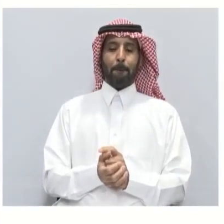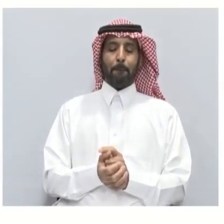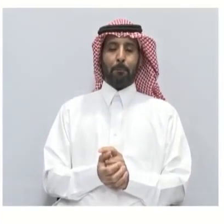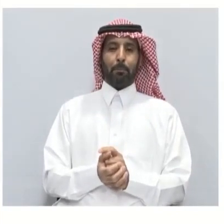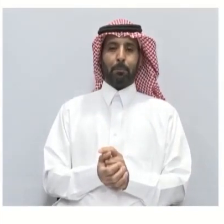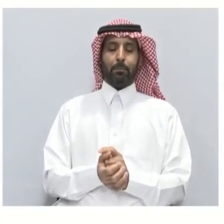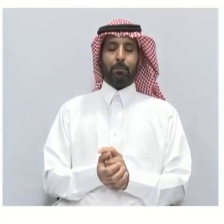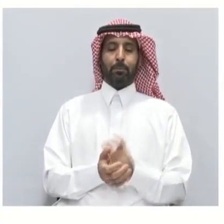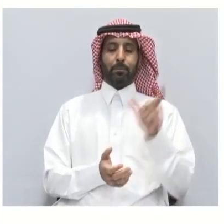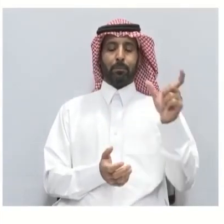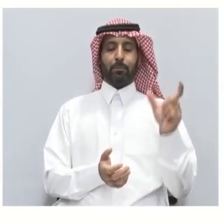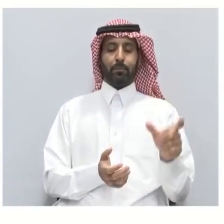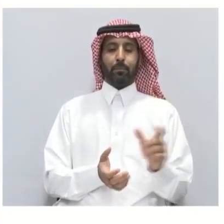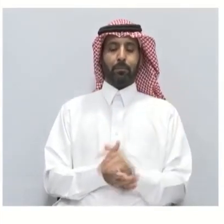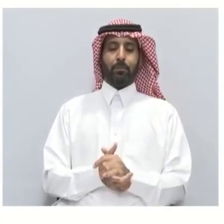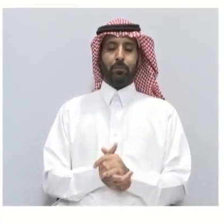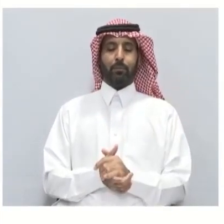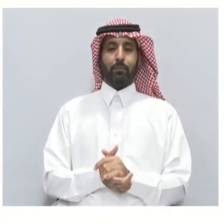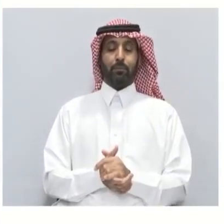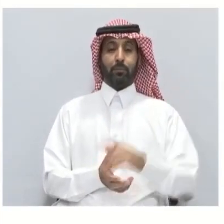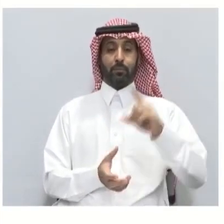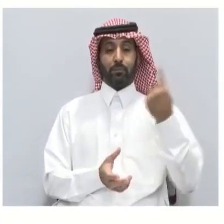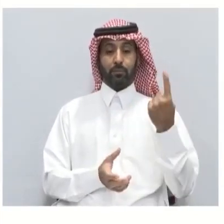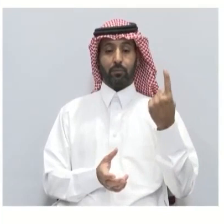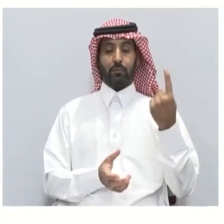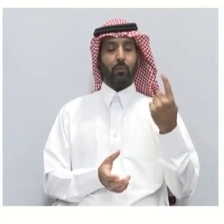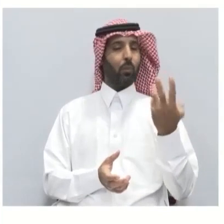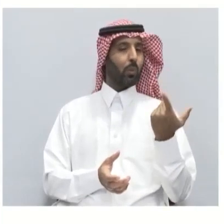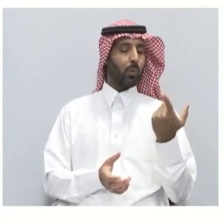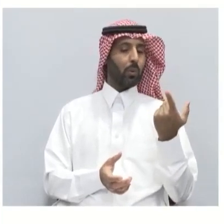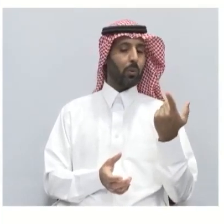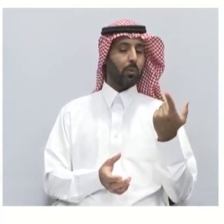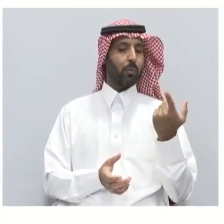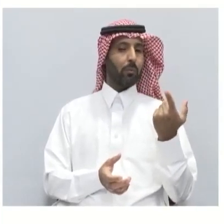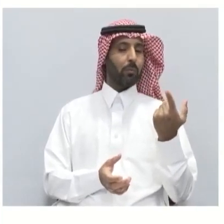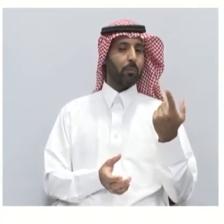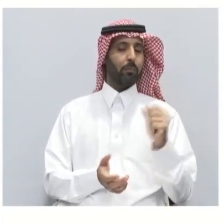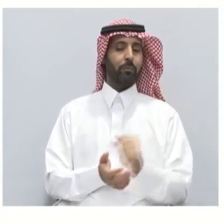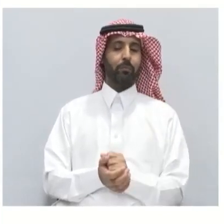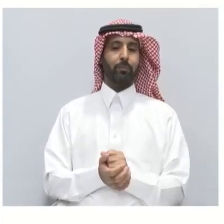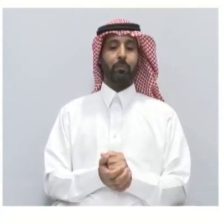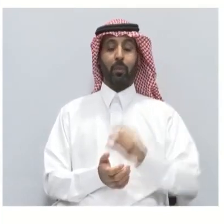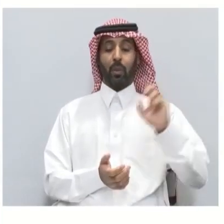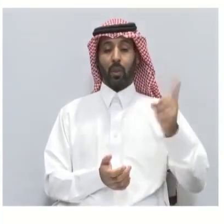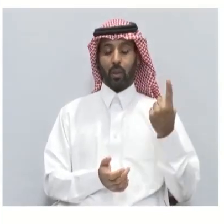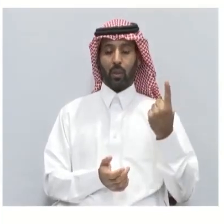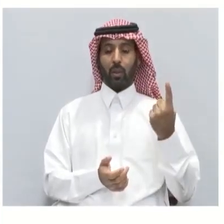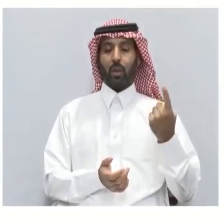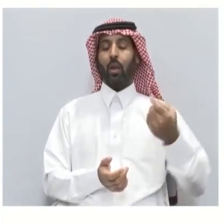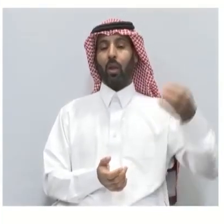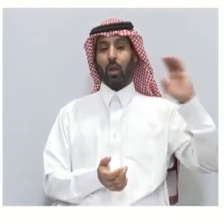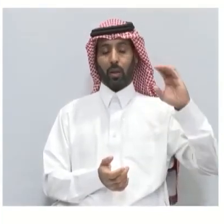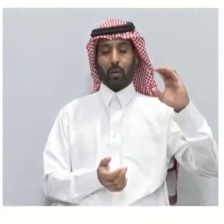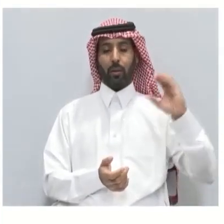by force, or a prisoner. So the first one, number one, very good, decline.